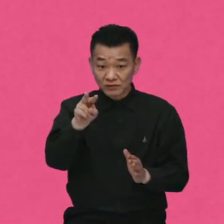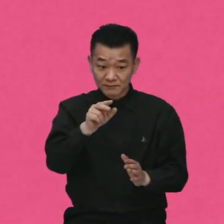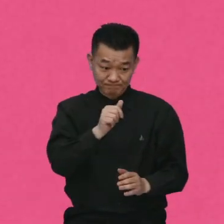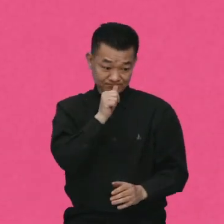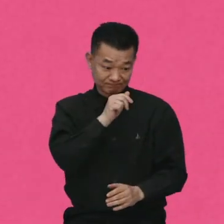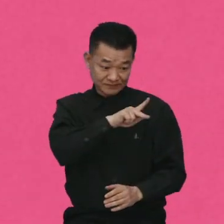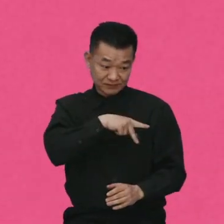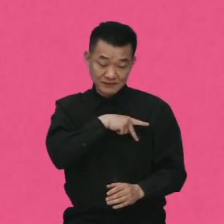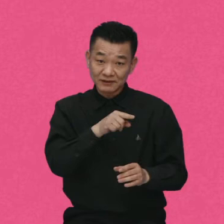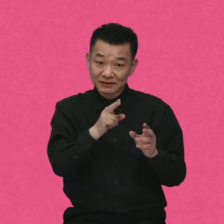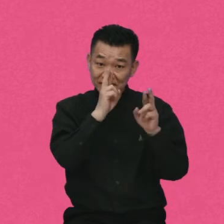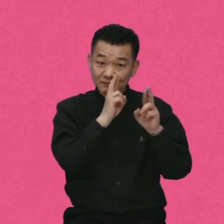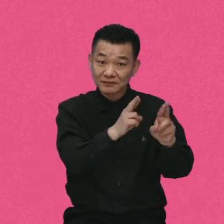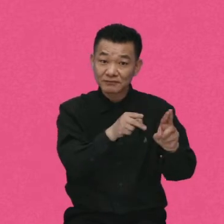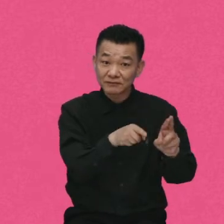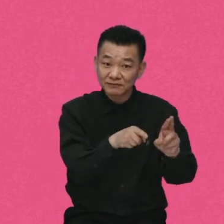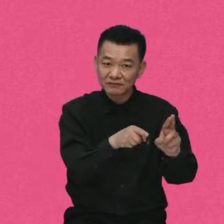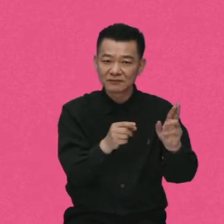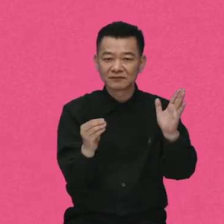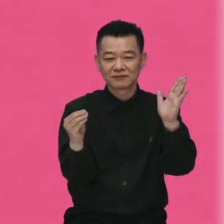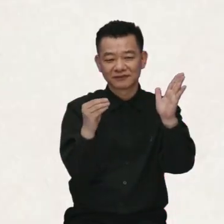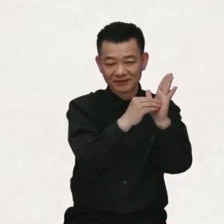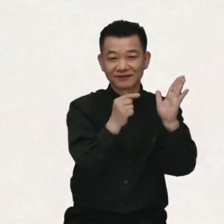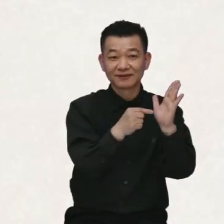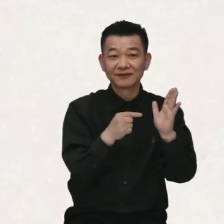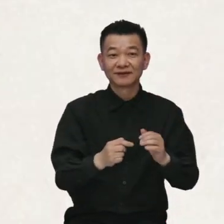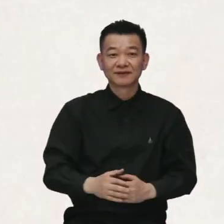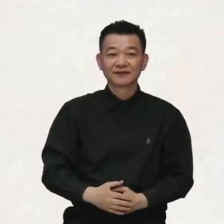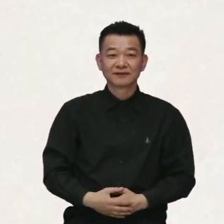Article 22, Respect for Privacy.